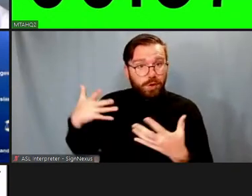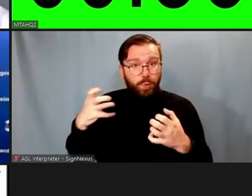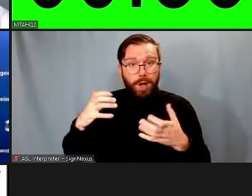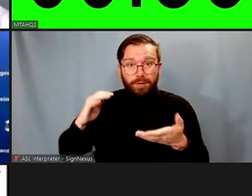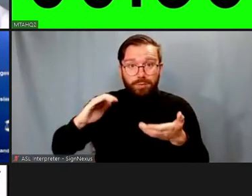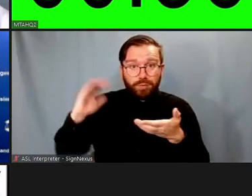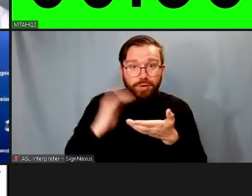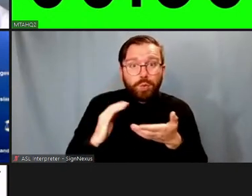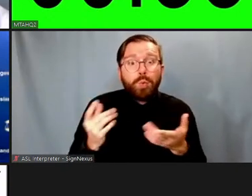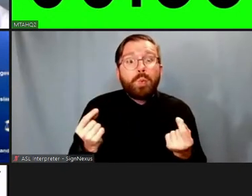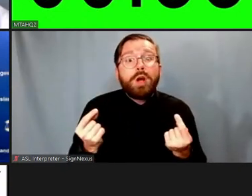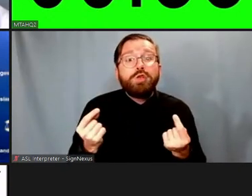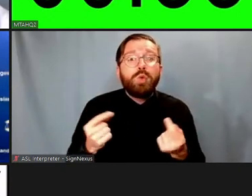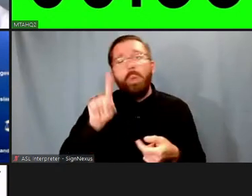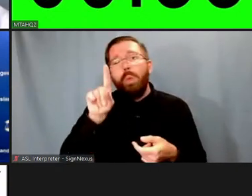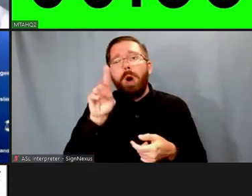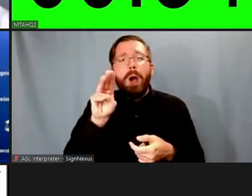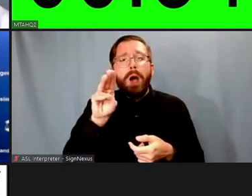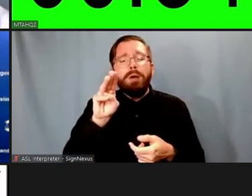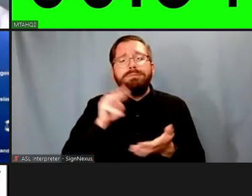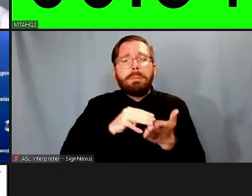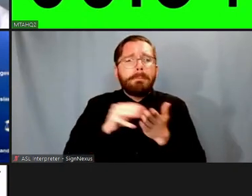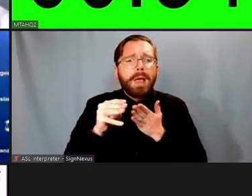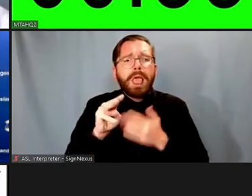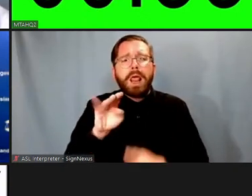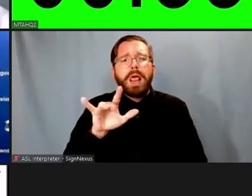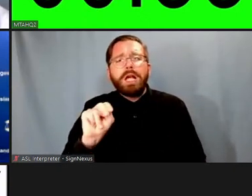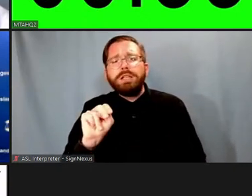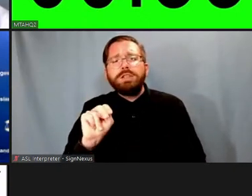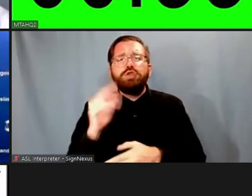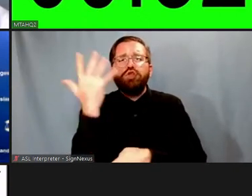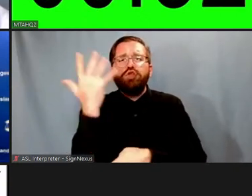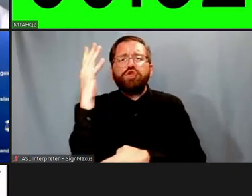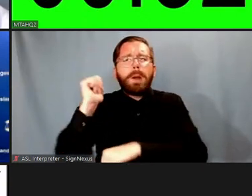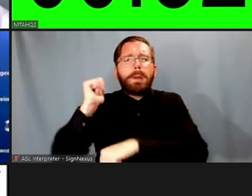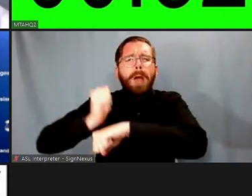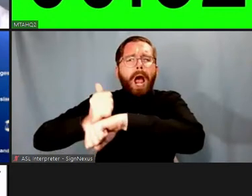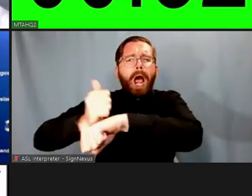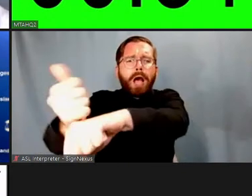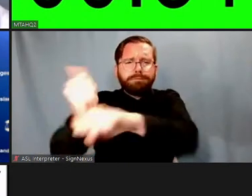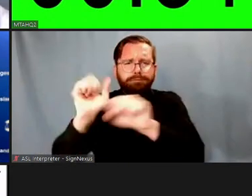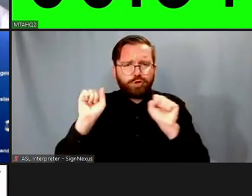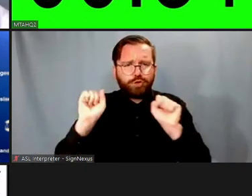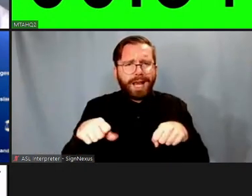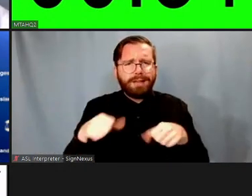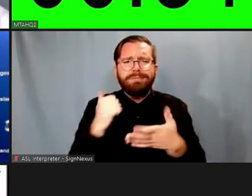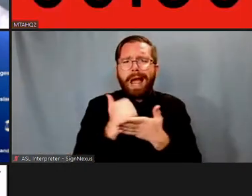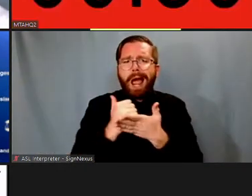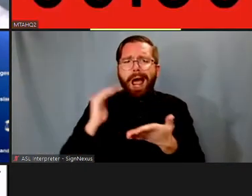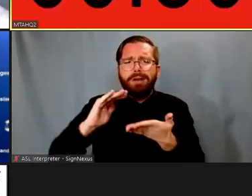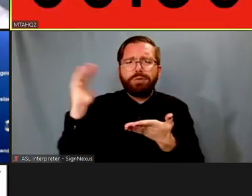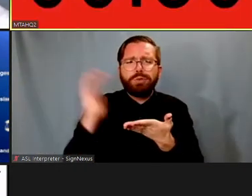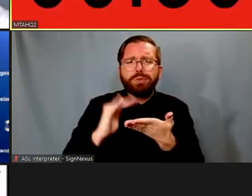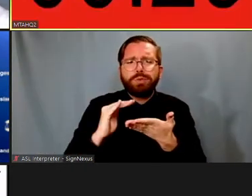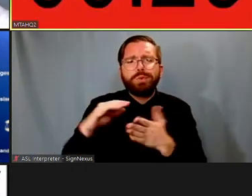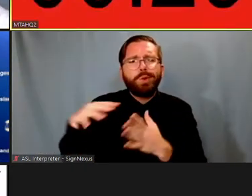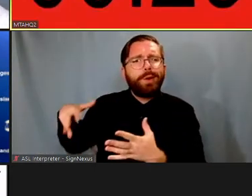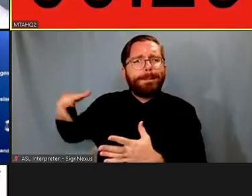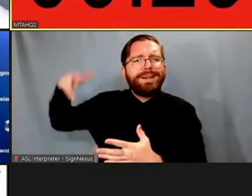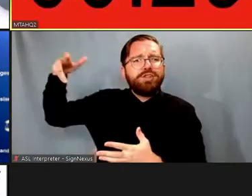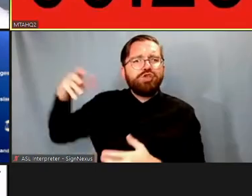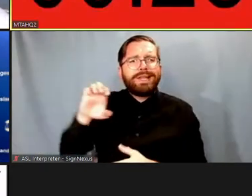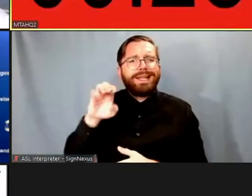bloomberg did and you could lower the emissions that way it's just very unfair